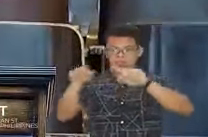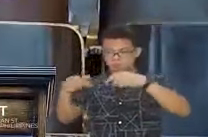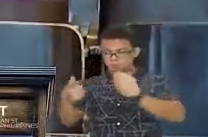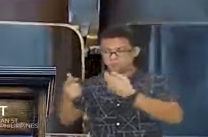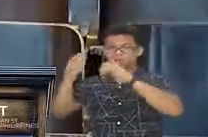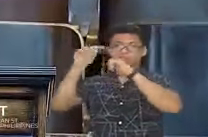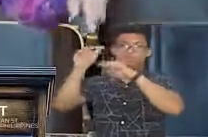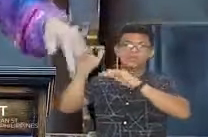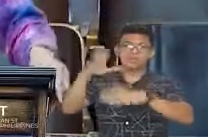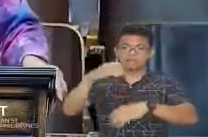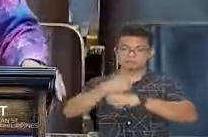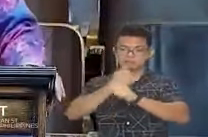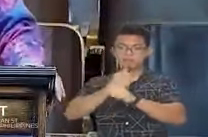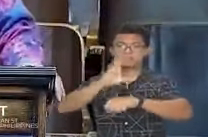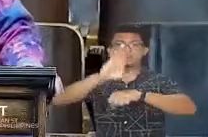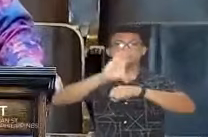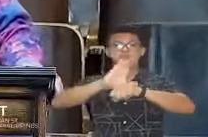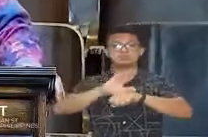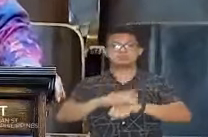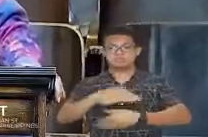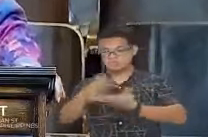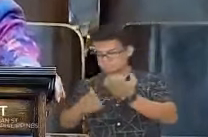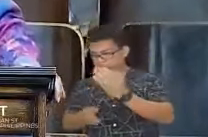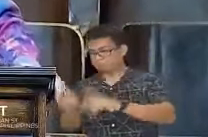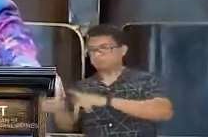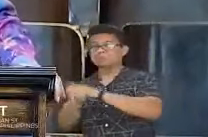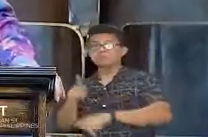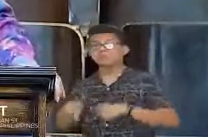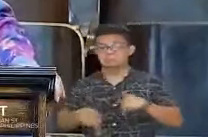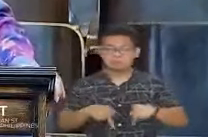enjoy anything of that. Why? You are not there.